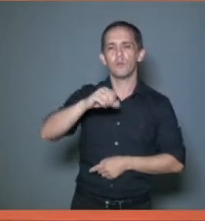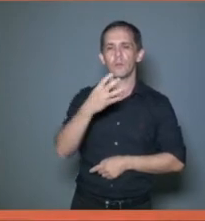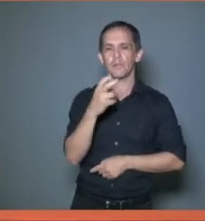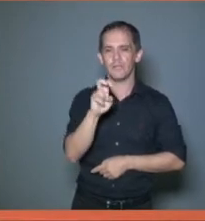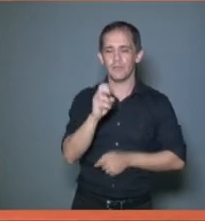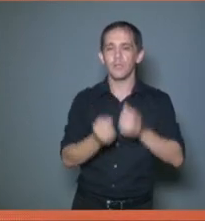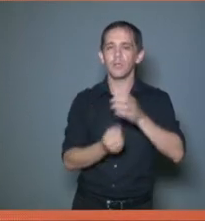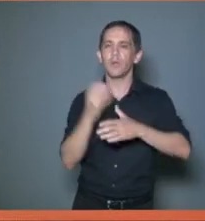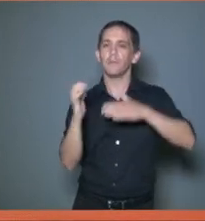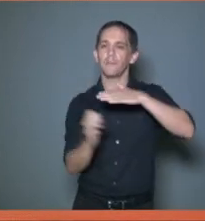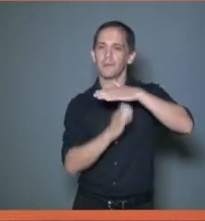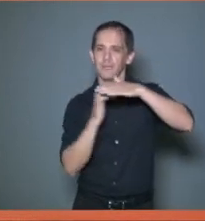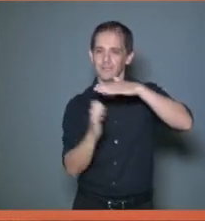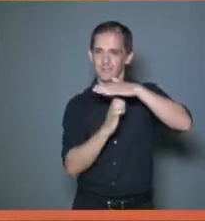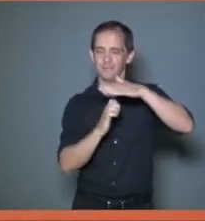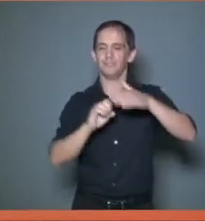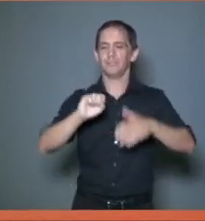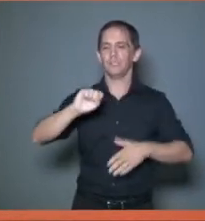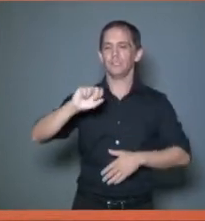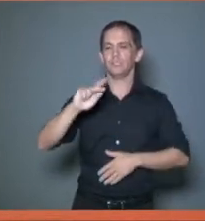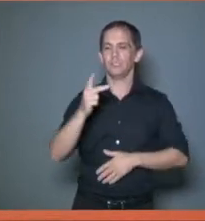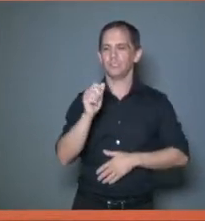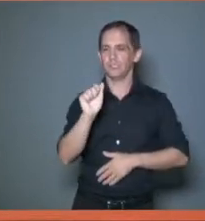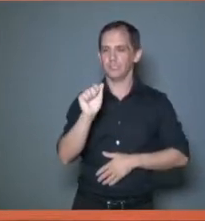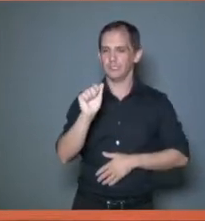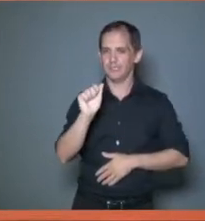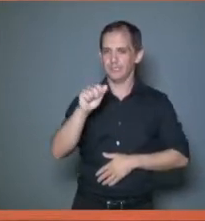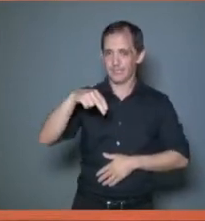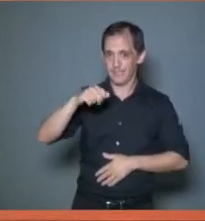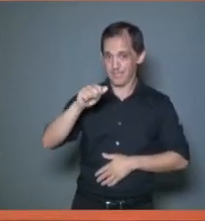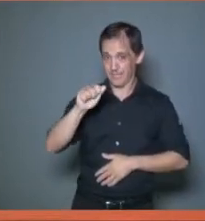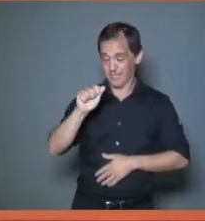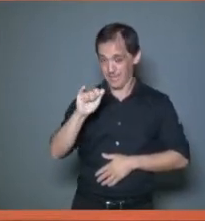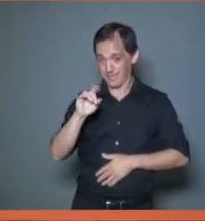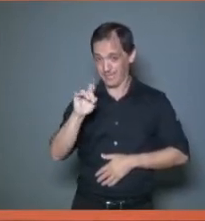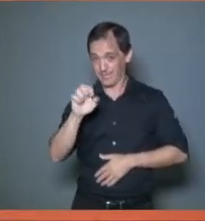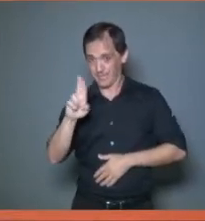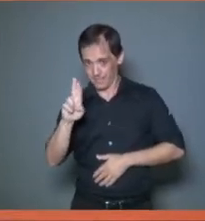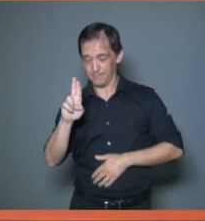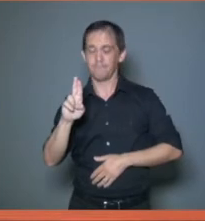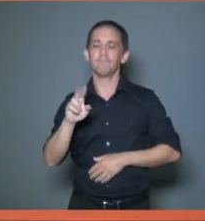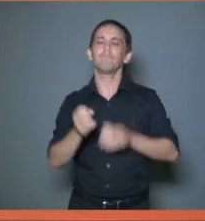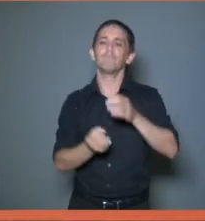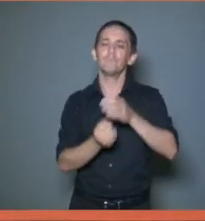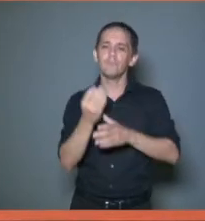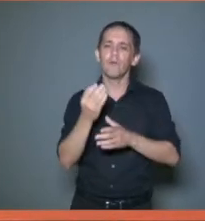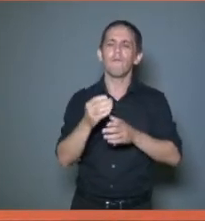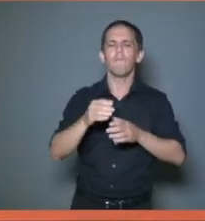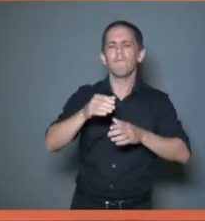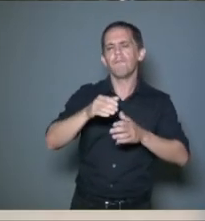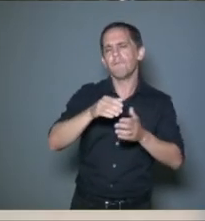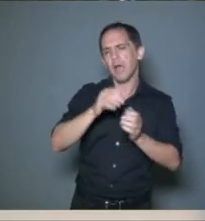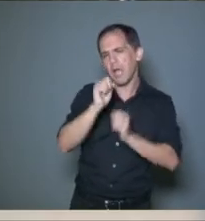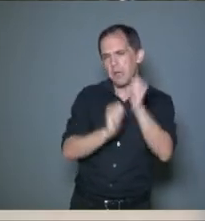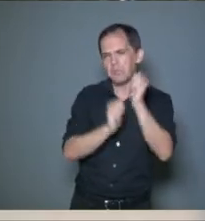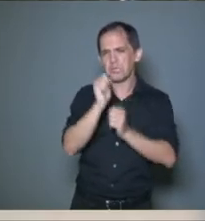ago, he founded Schneider Logman, that today became the SLC Group. He began with a